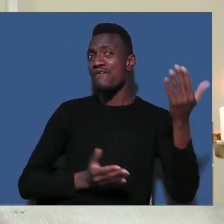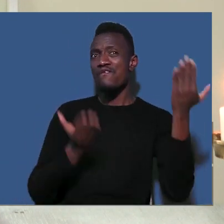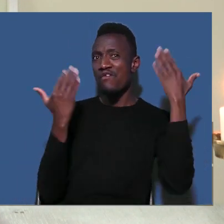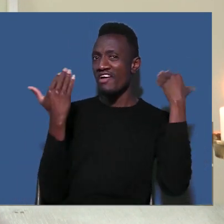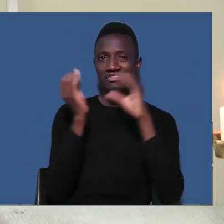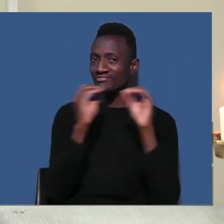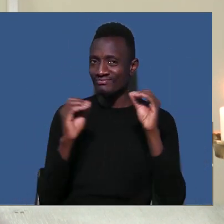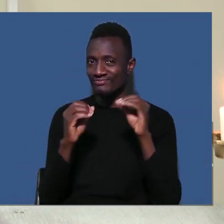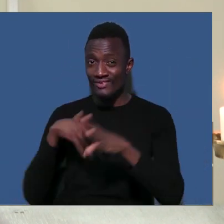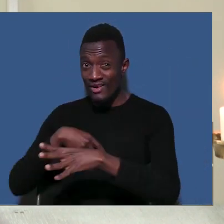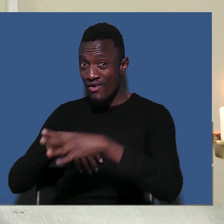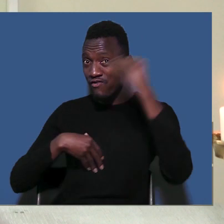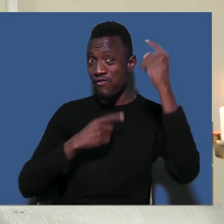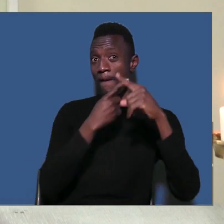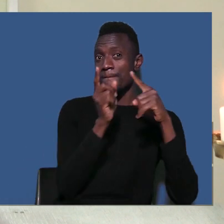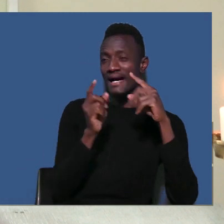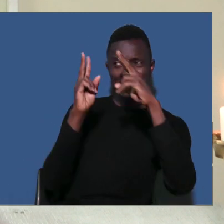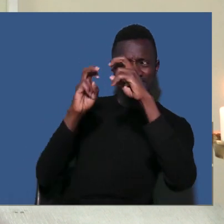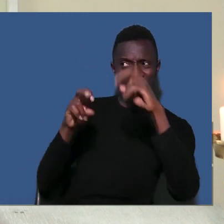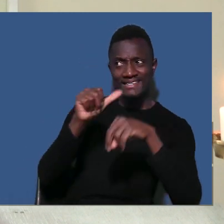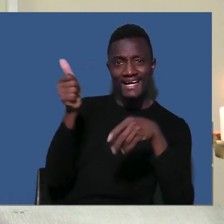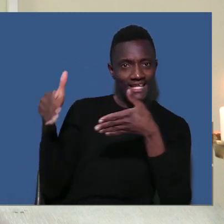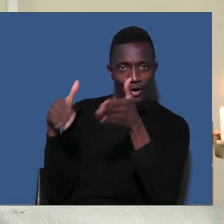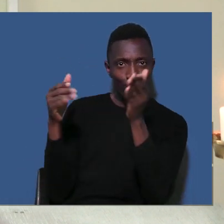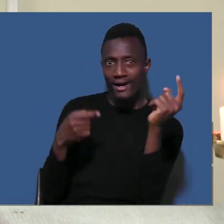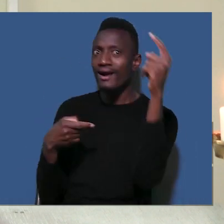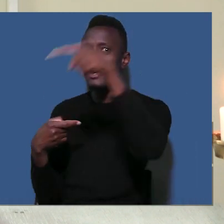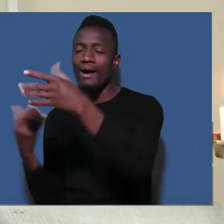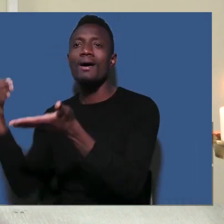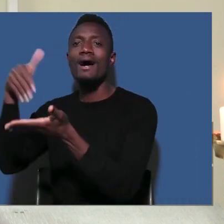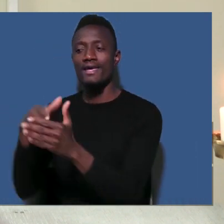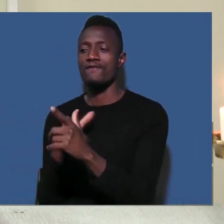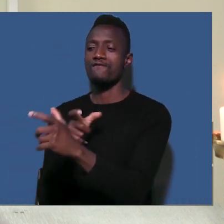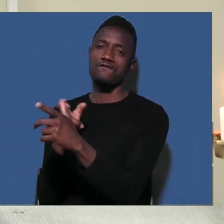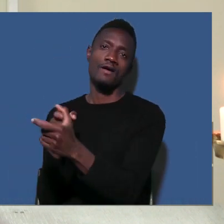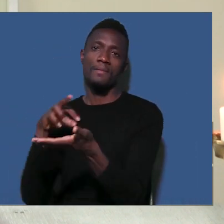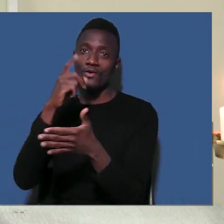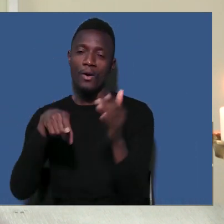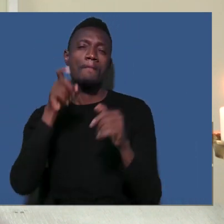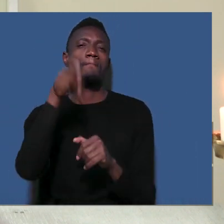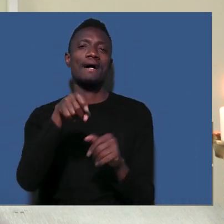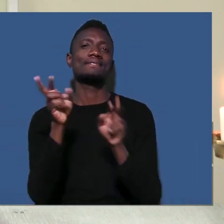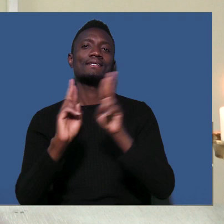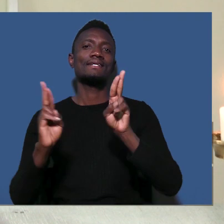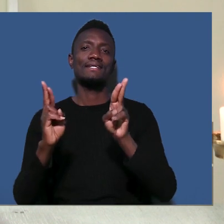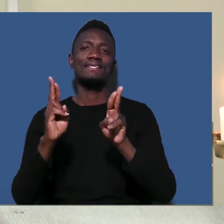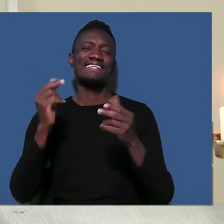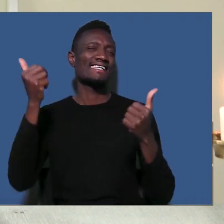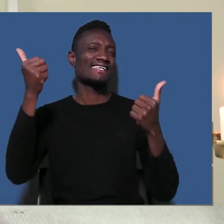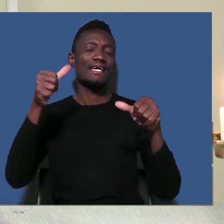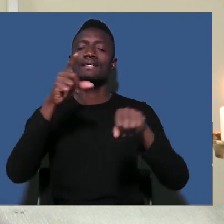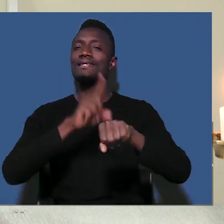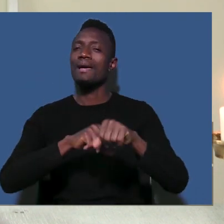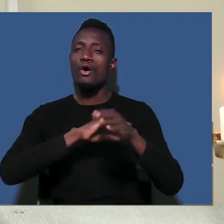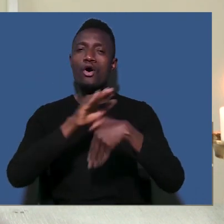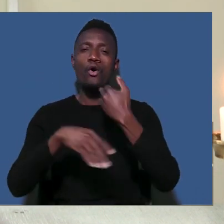attacking. So what that means is that we need to be ready in season and out of season. We need to read the word again